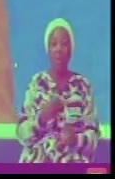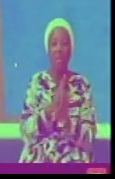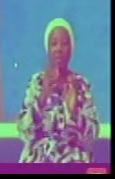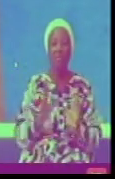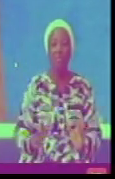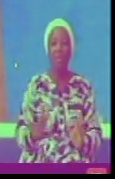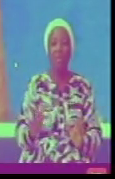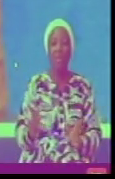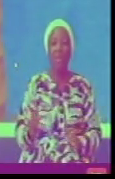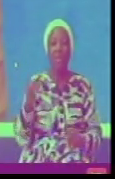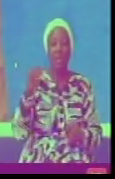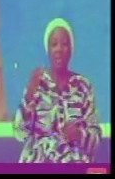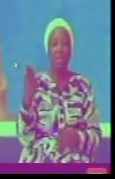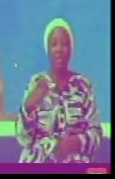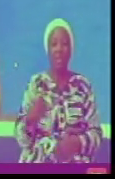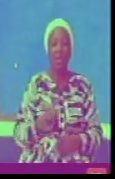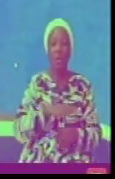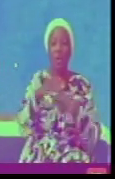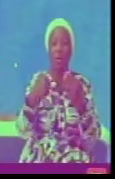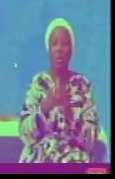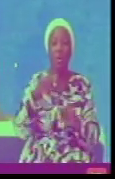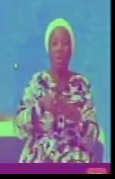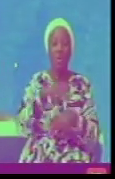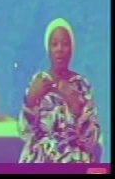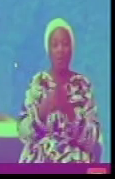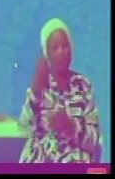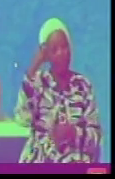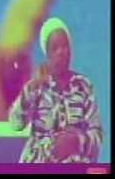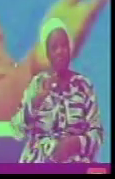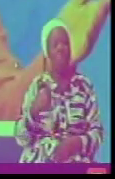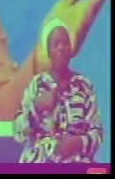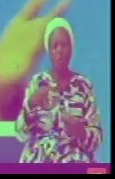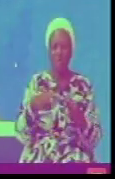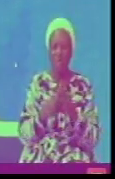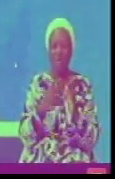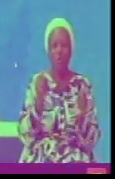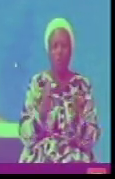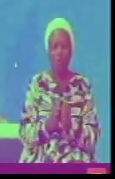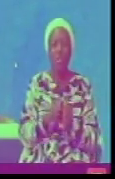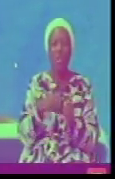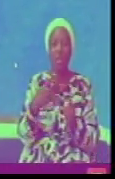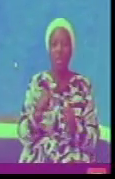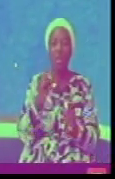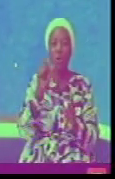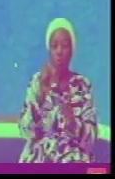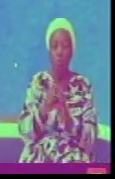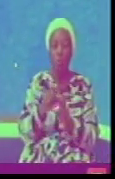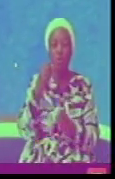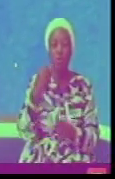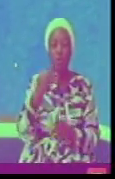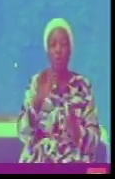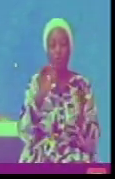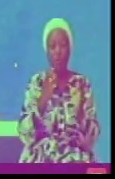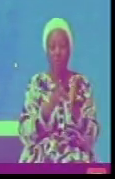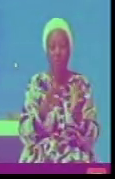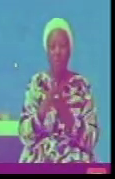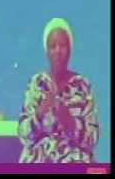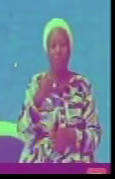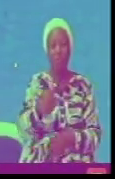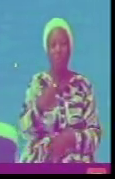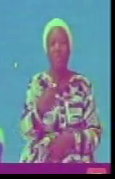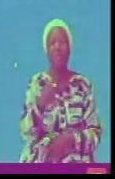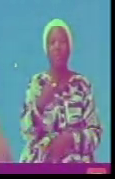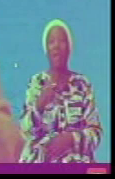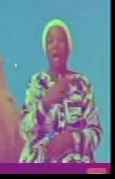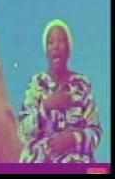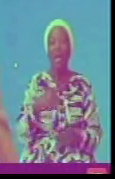a Healer, a Redeemer, a Deliverer, the all in all for us. We're going to start